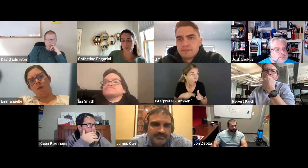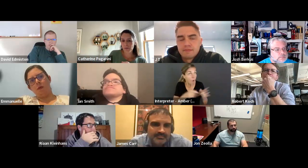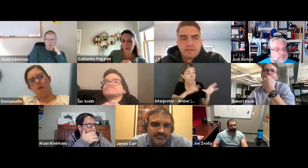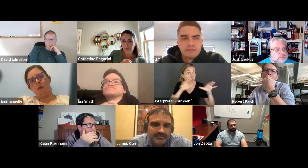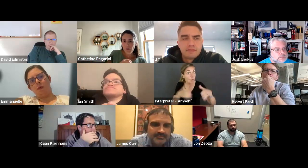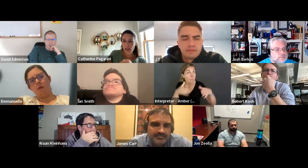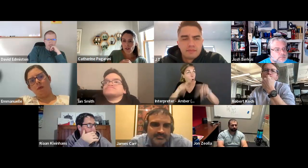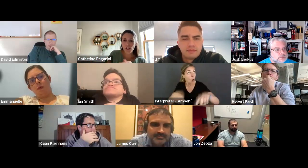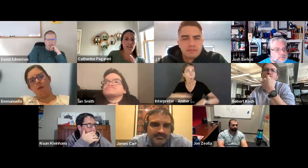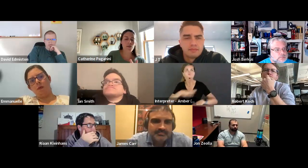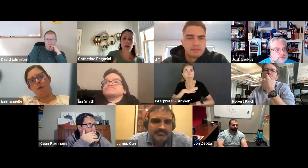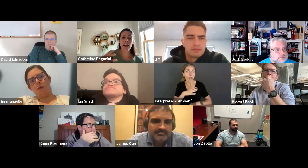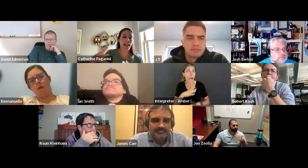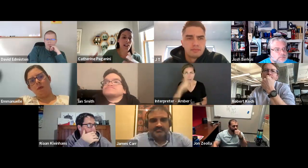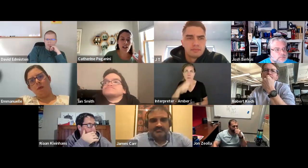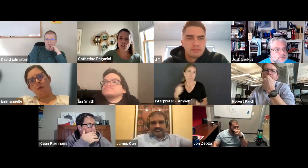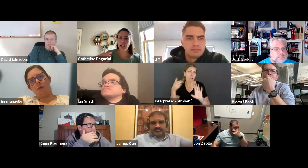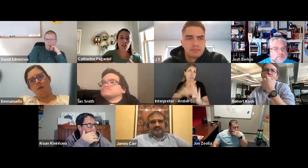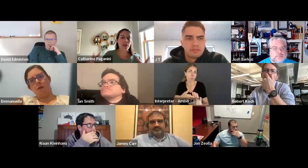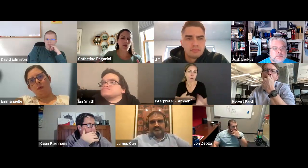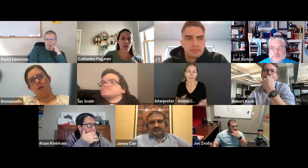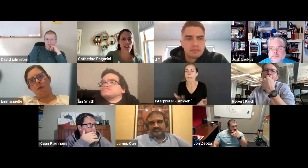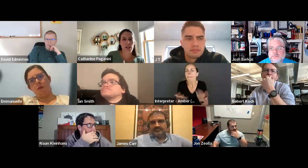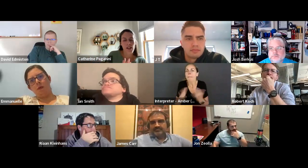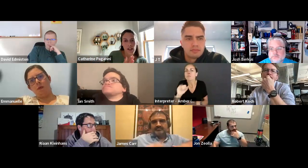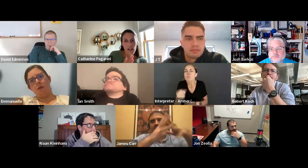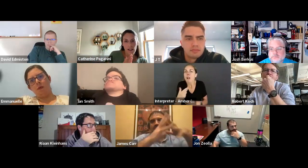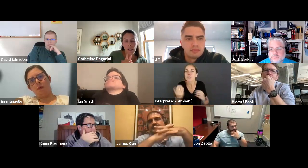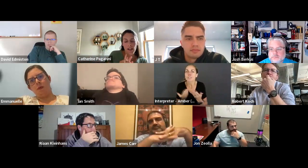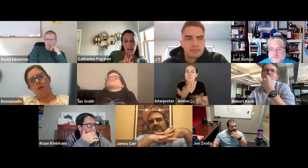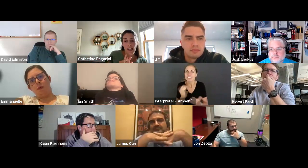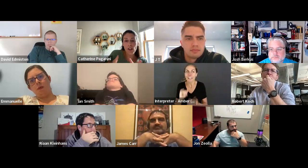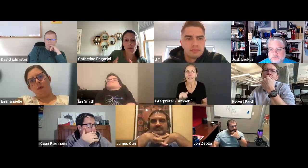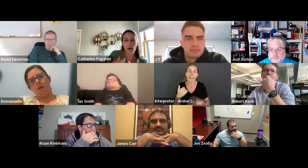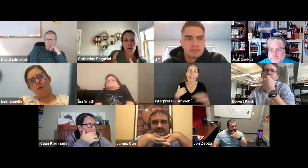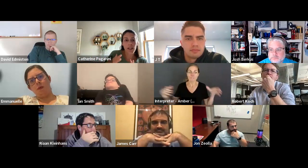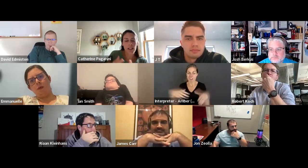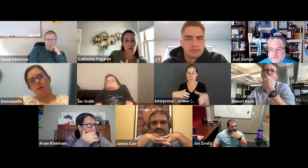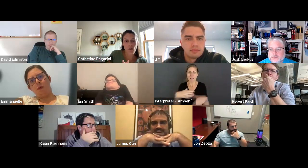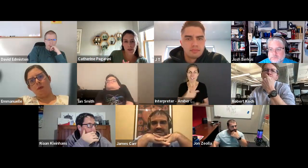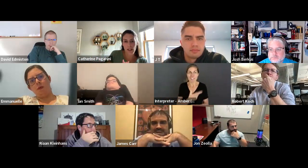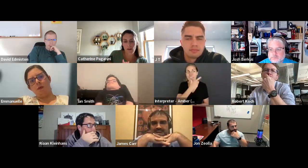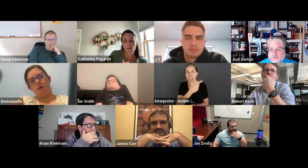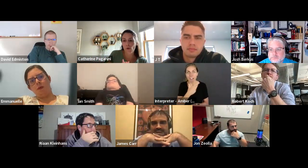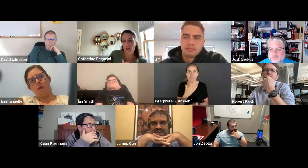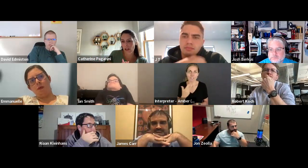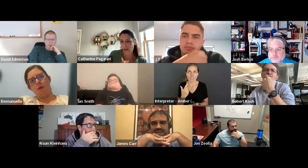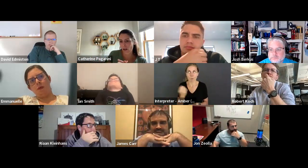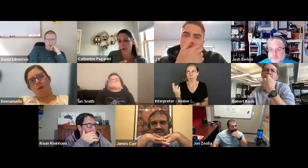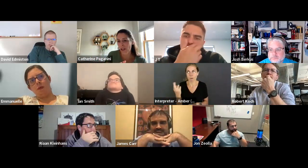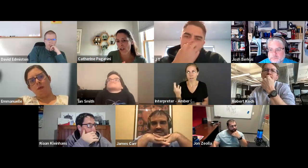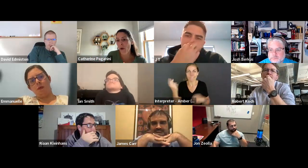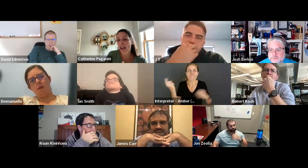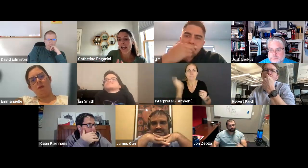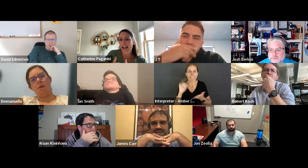Josh suggested, maybe a lunch or something within at KubeCon, where we can do something for